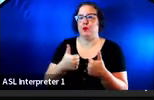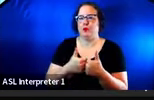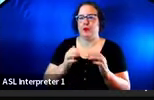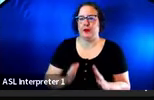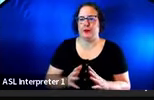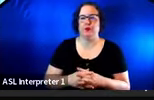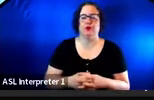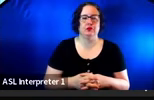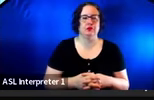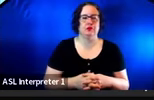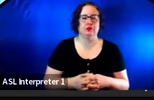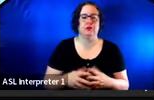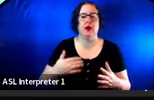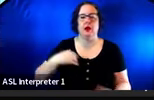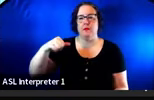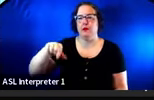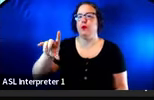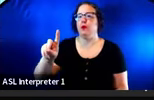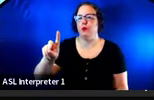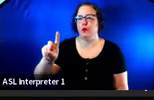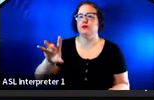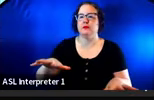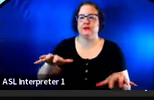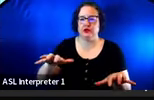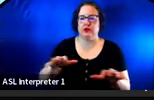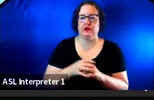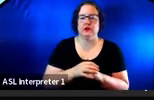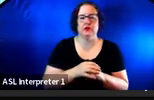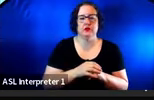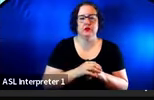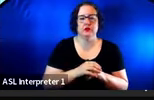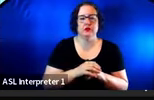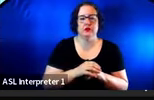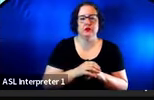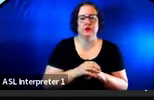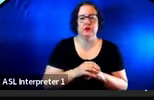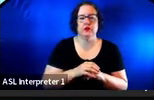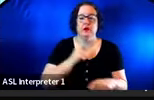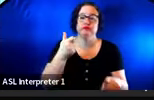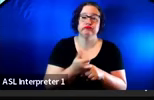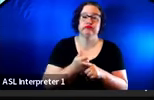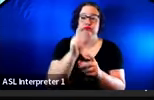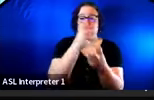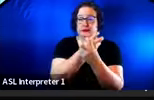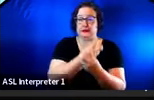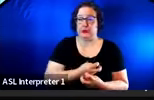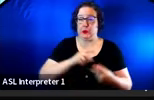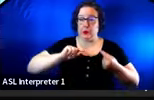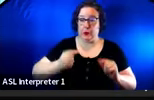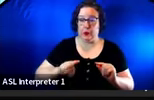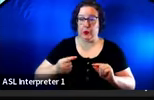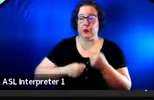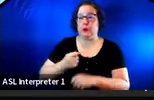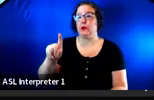I am a quadriplegic, so I suffered a spinal cord injury in